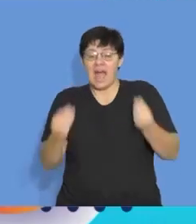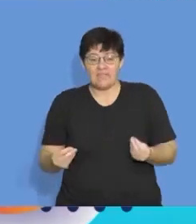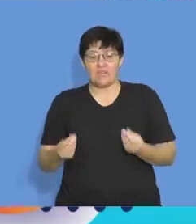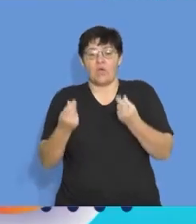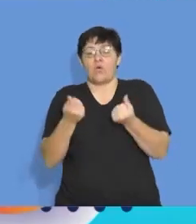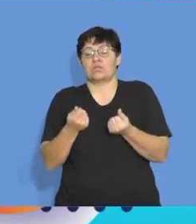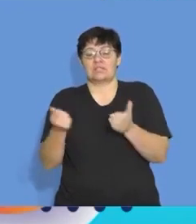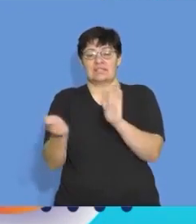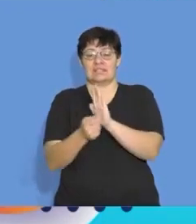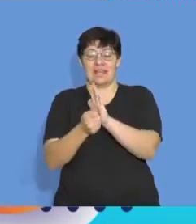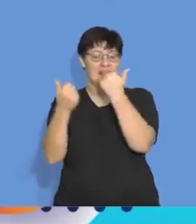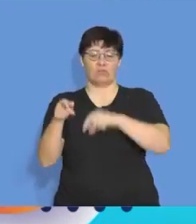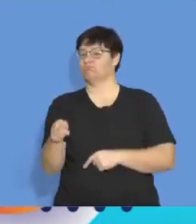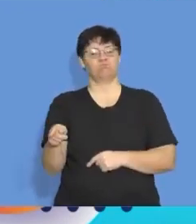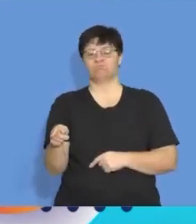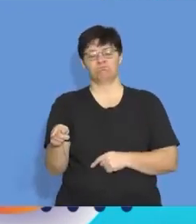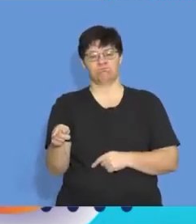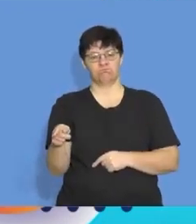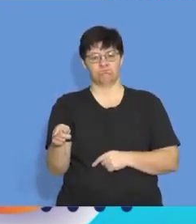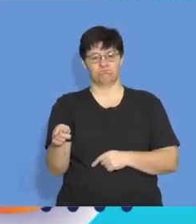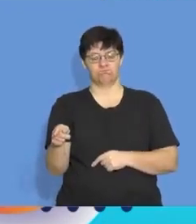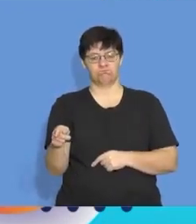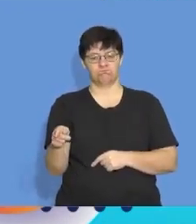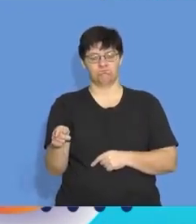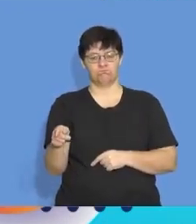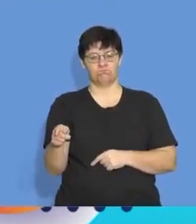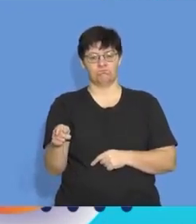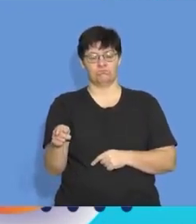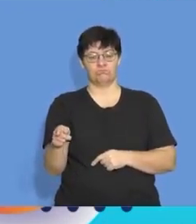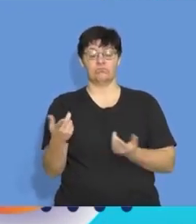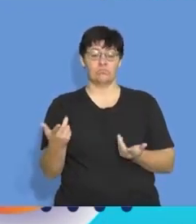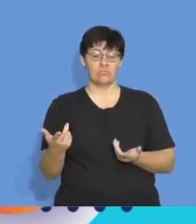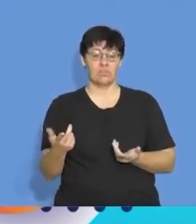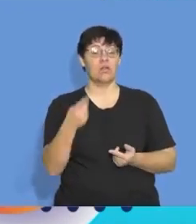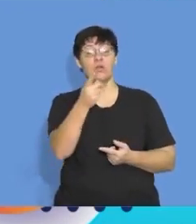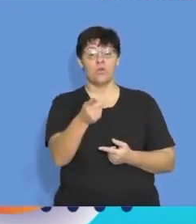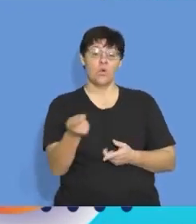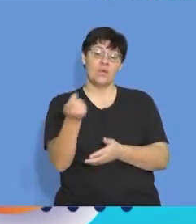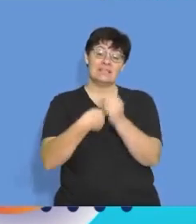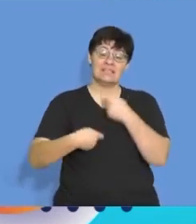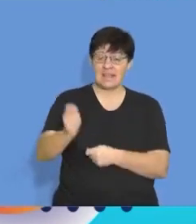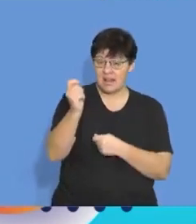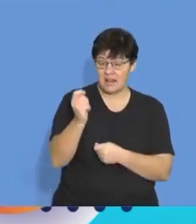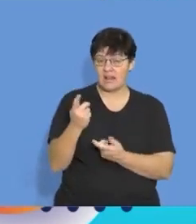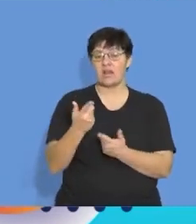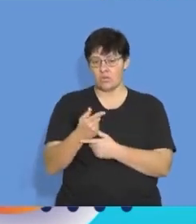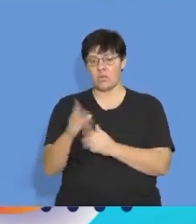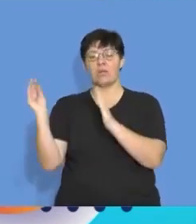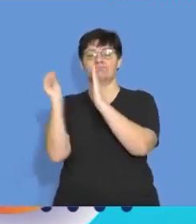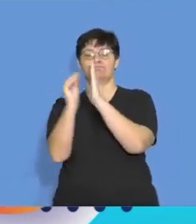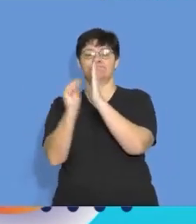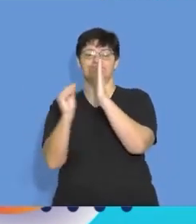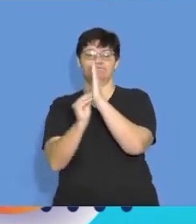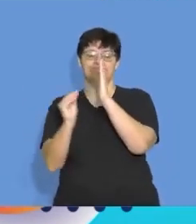of sales account when dealing with periodic. Every time you're selling goods, you're only recording